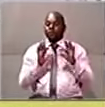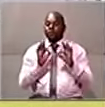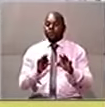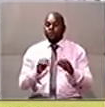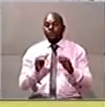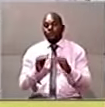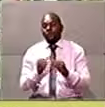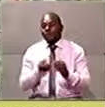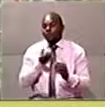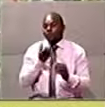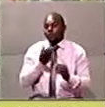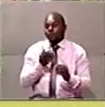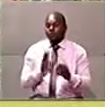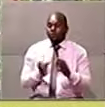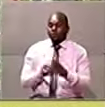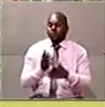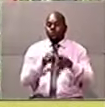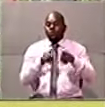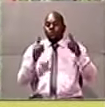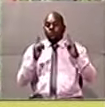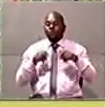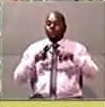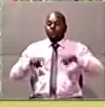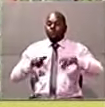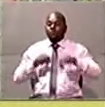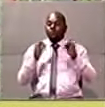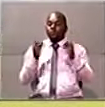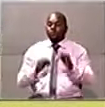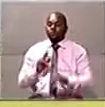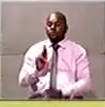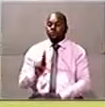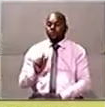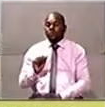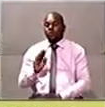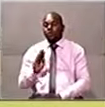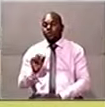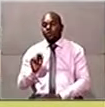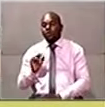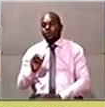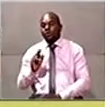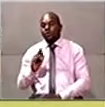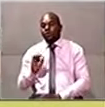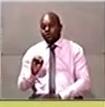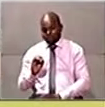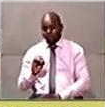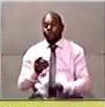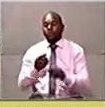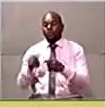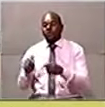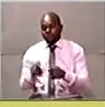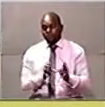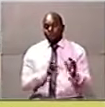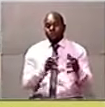hydroponic system was developed by Makerere University Research Institute, Kavanyoro. There are different types of hydroponics, but for now,